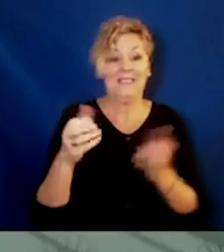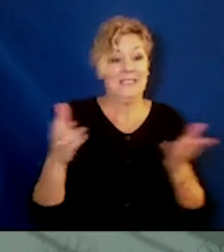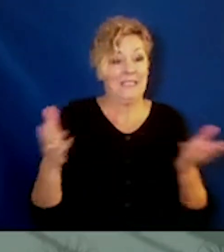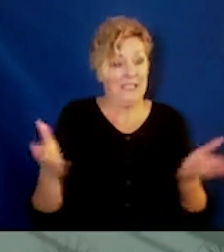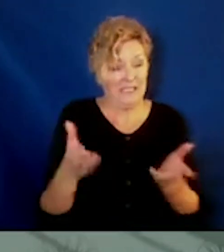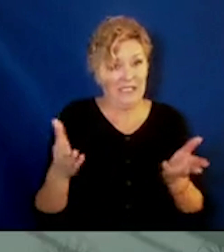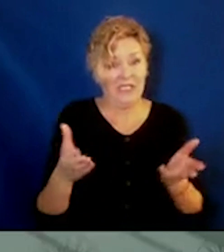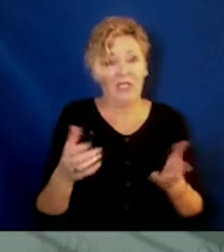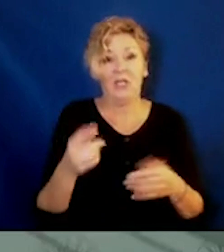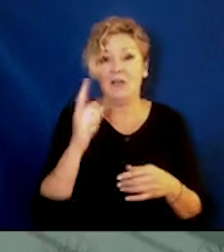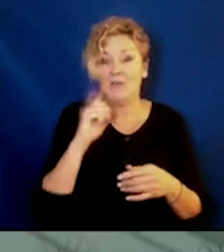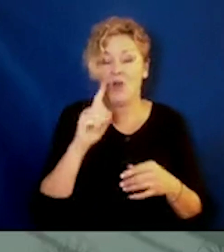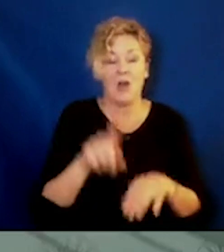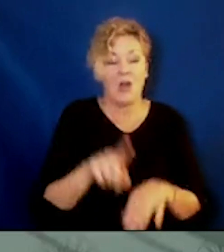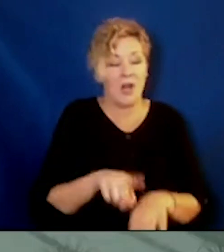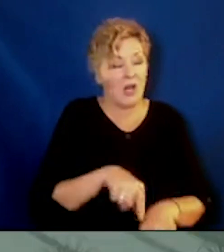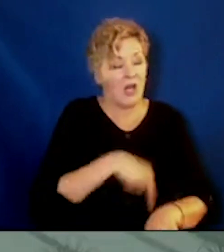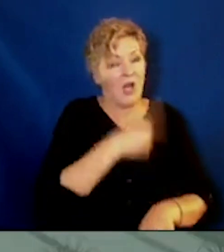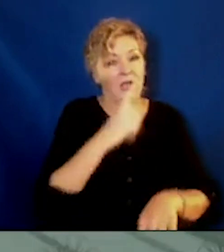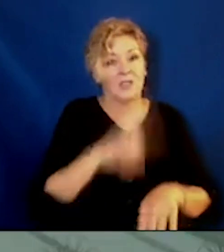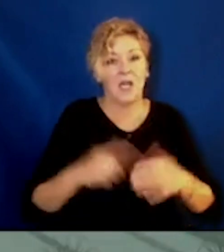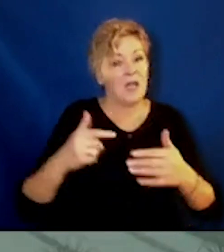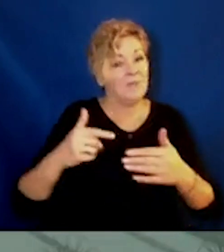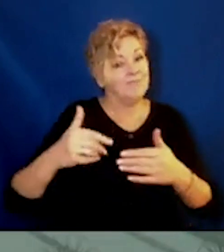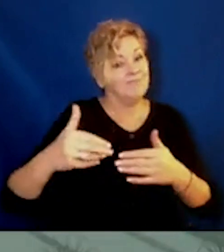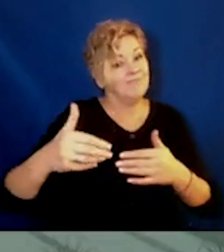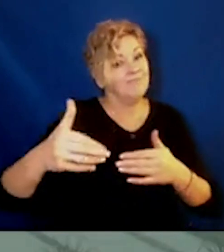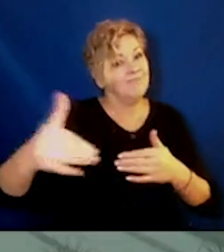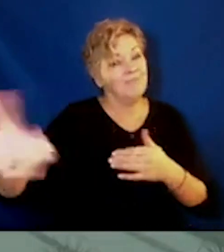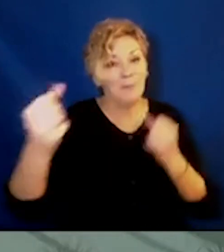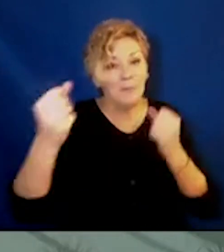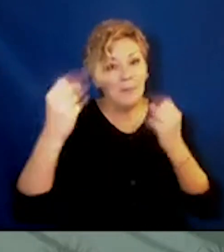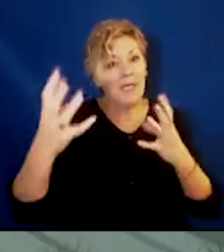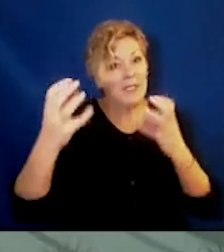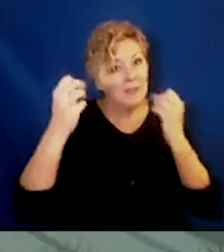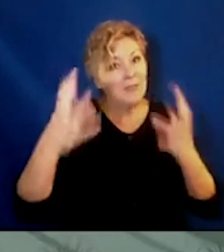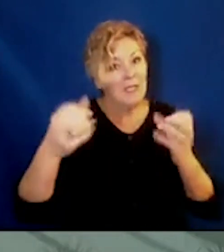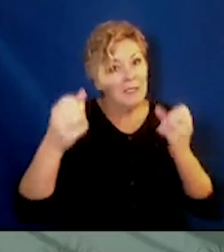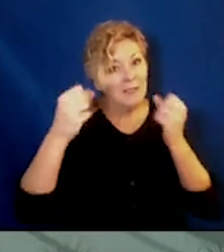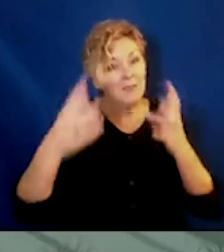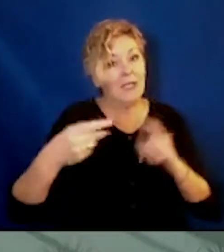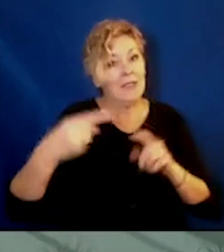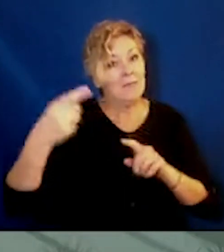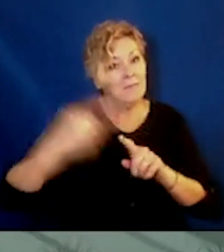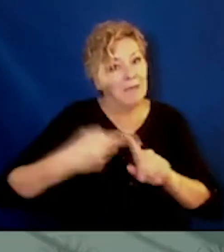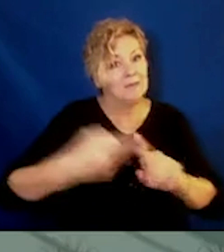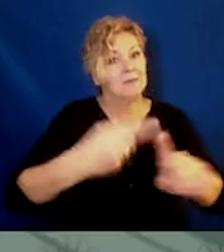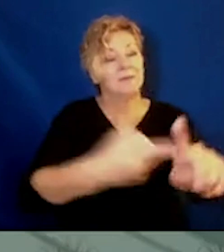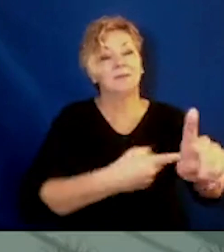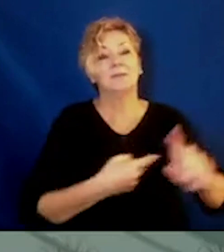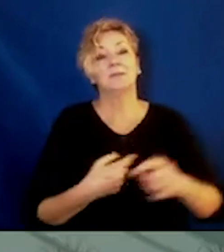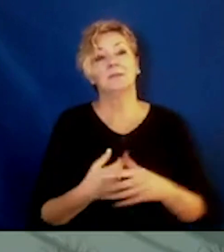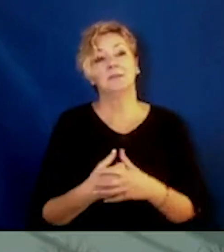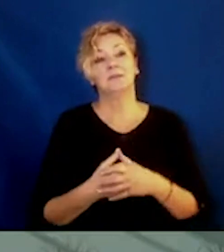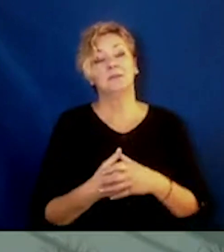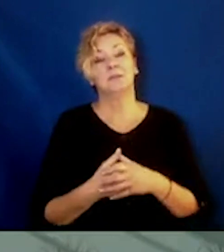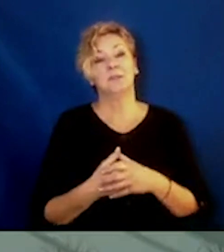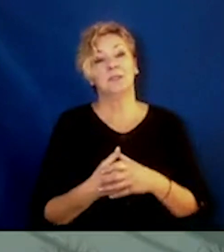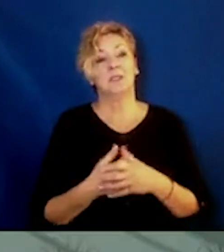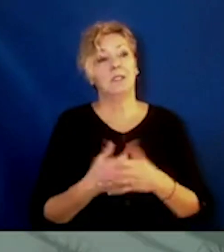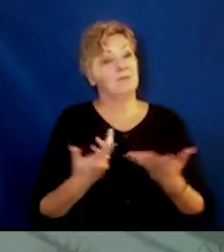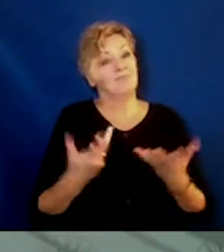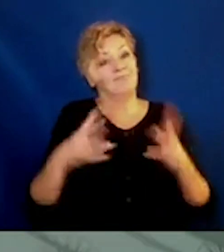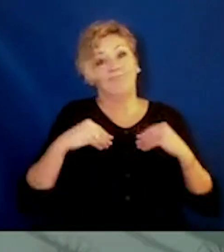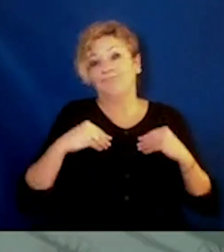following the rules of that conduct. And it was a challenging situation for the Vancouver Police Department, and they've spoken